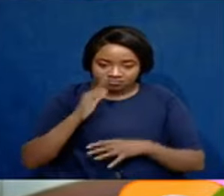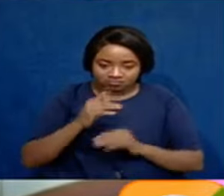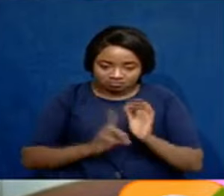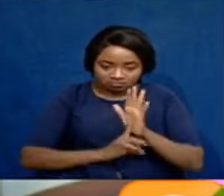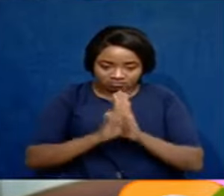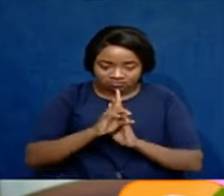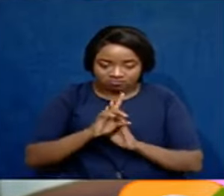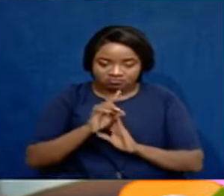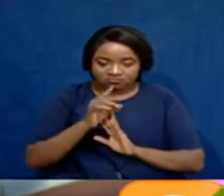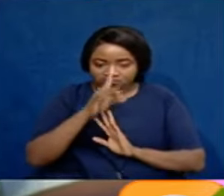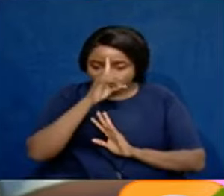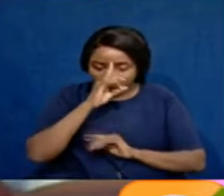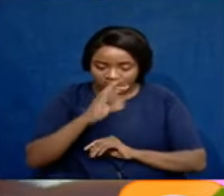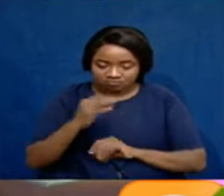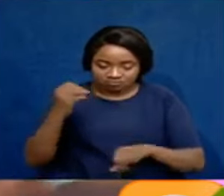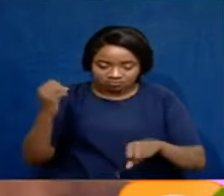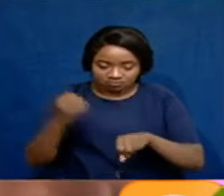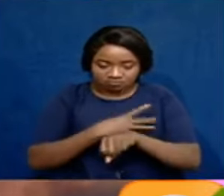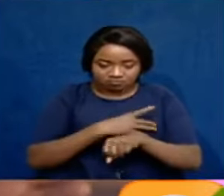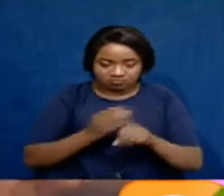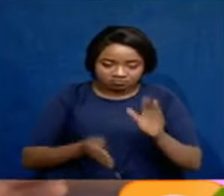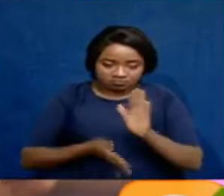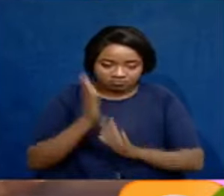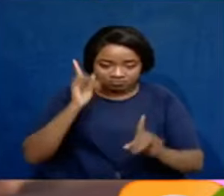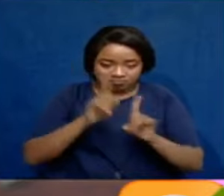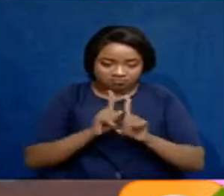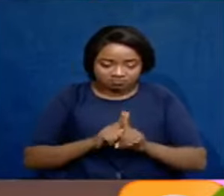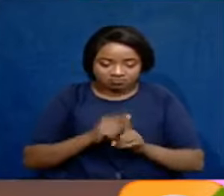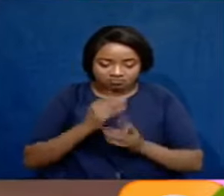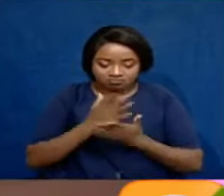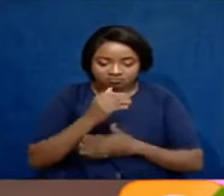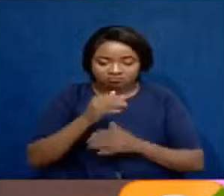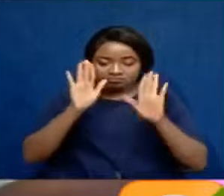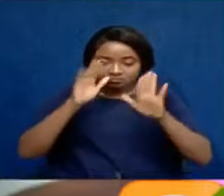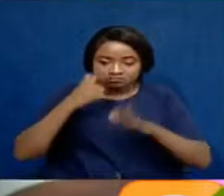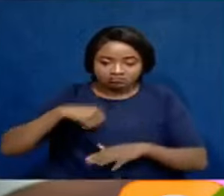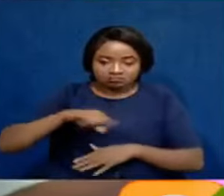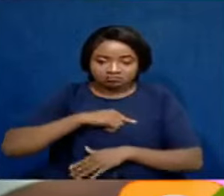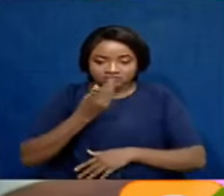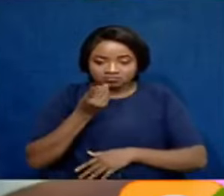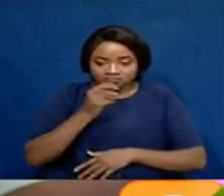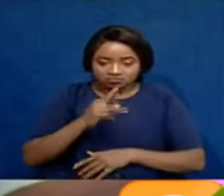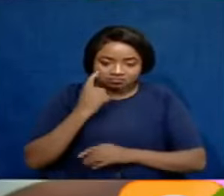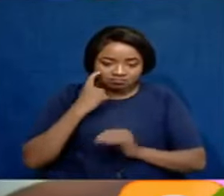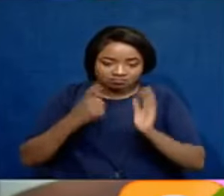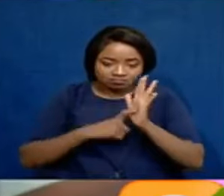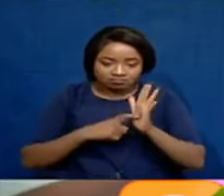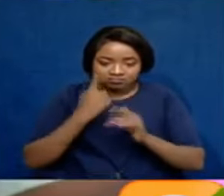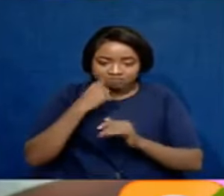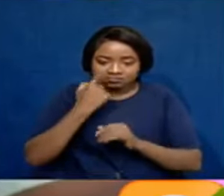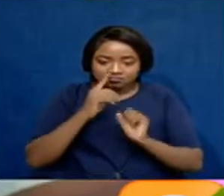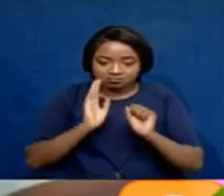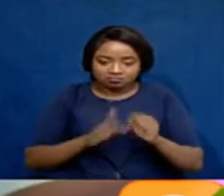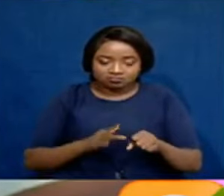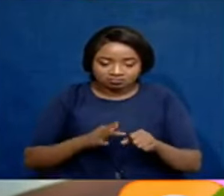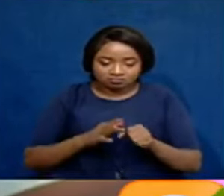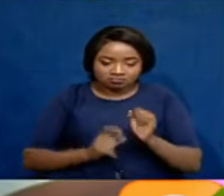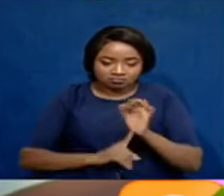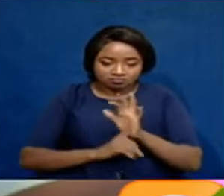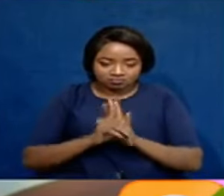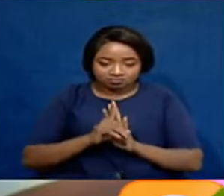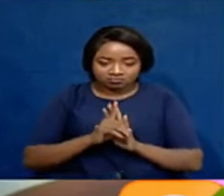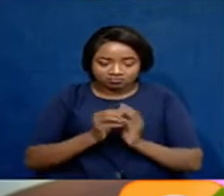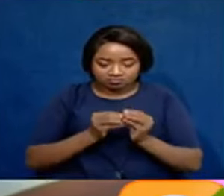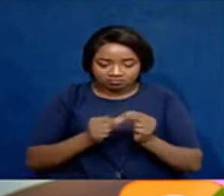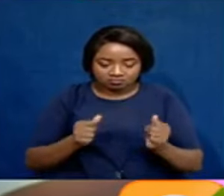as doctors to identify and isolate who is this who's likely to develop an aggressive cancer, so that in our management, we're also aggressive